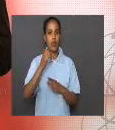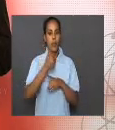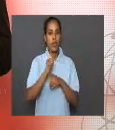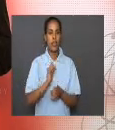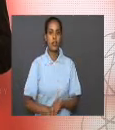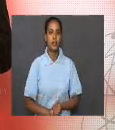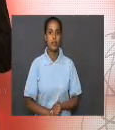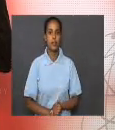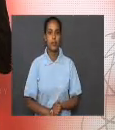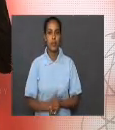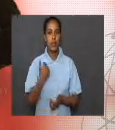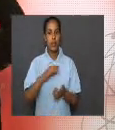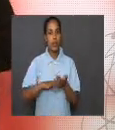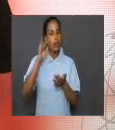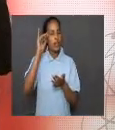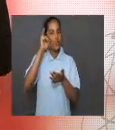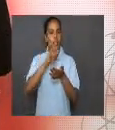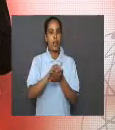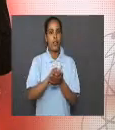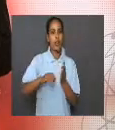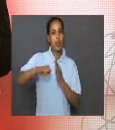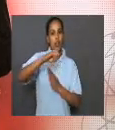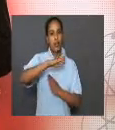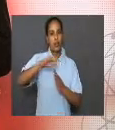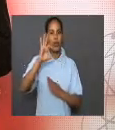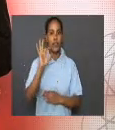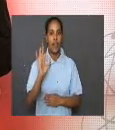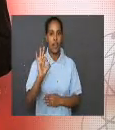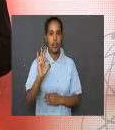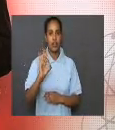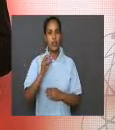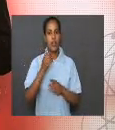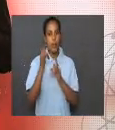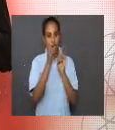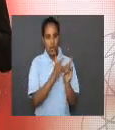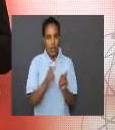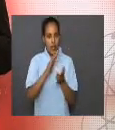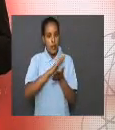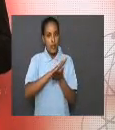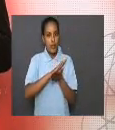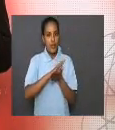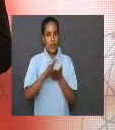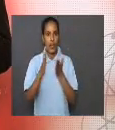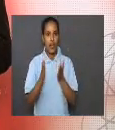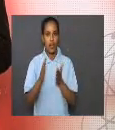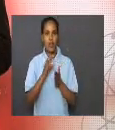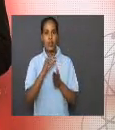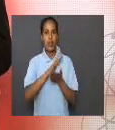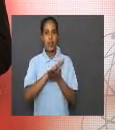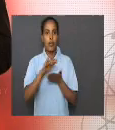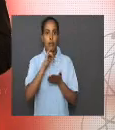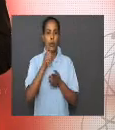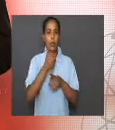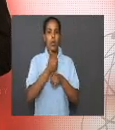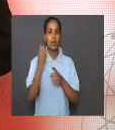metals. We learned that electro-refining is a method of purifying an impure